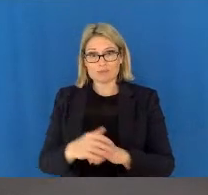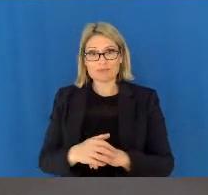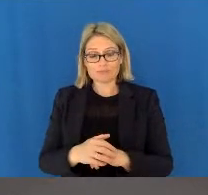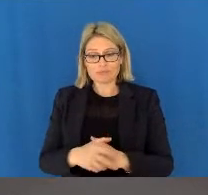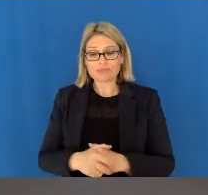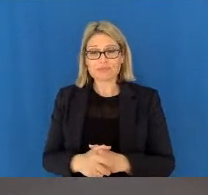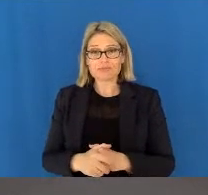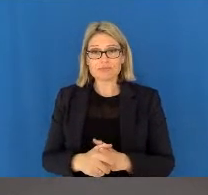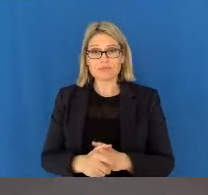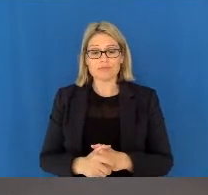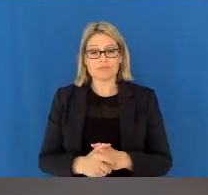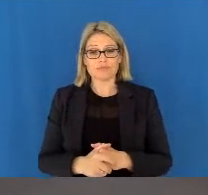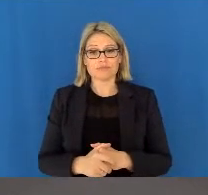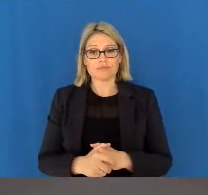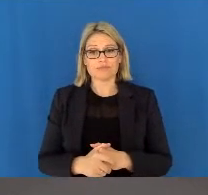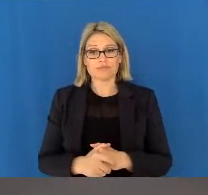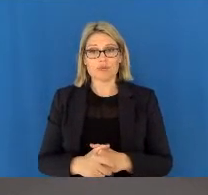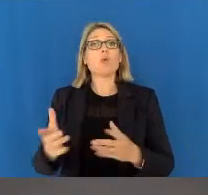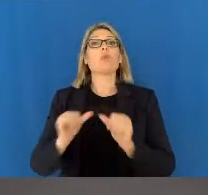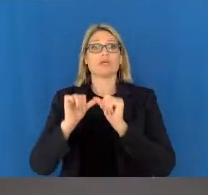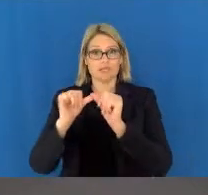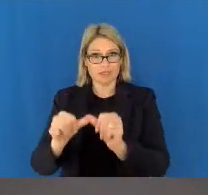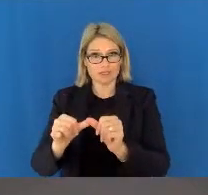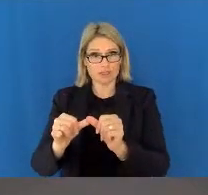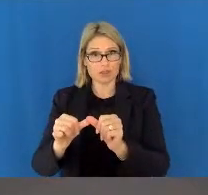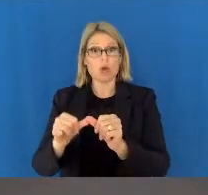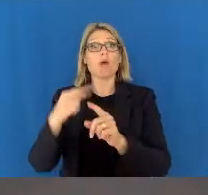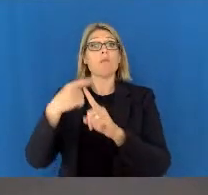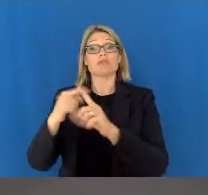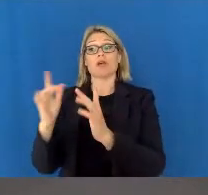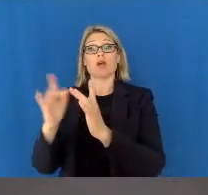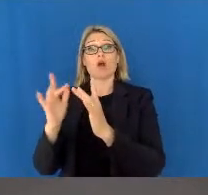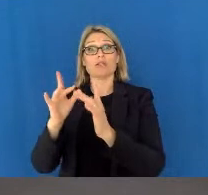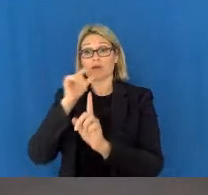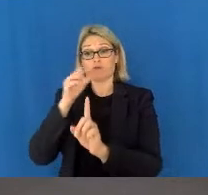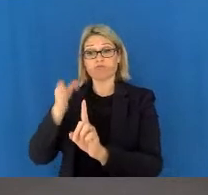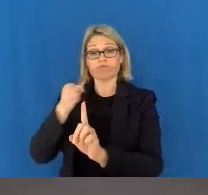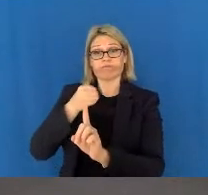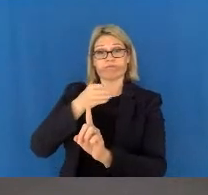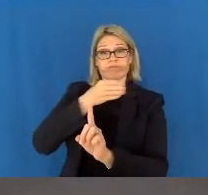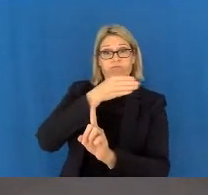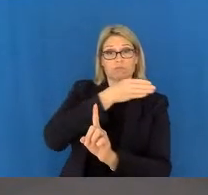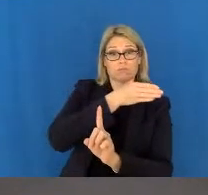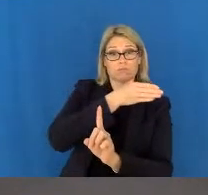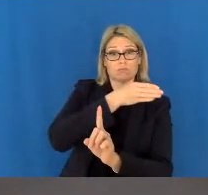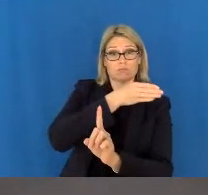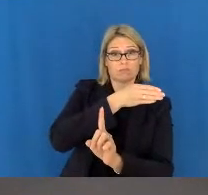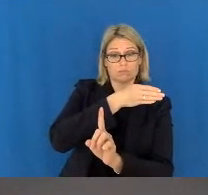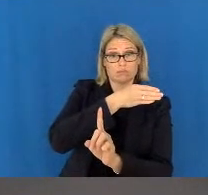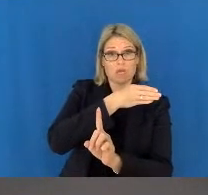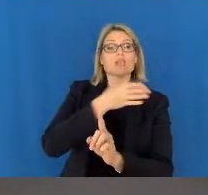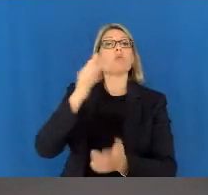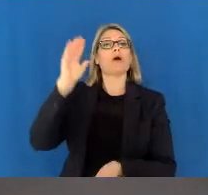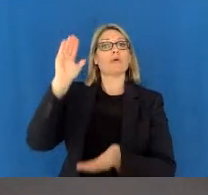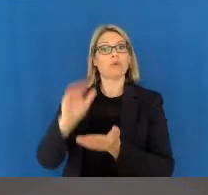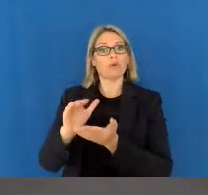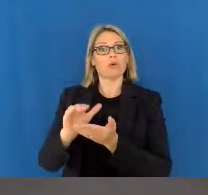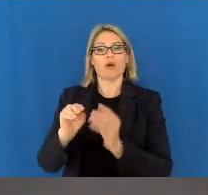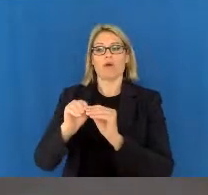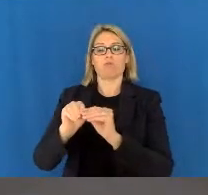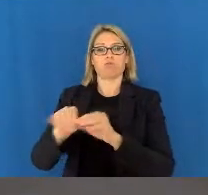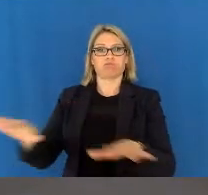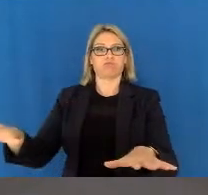and we are continuing to do contact tracing to reduce exposure, etc. And given